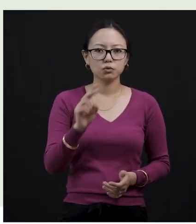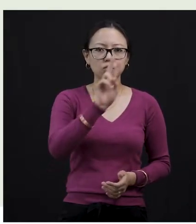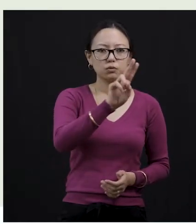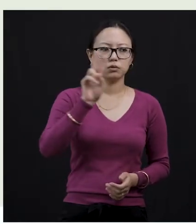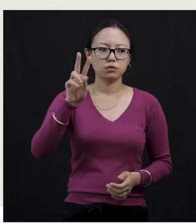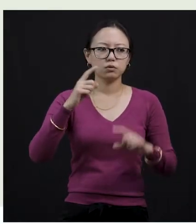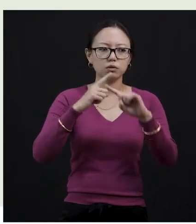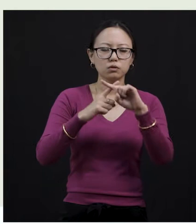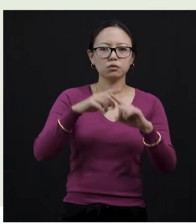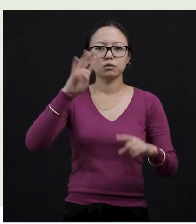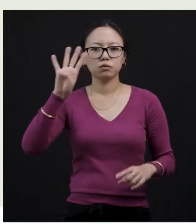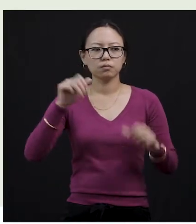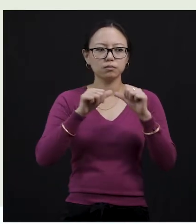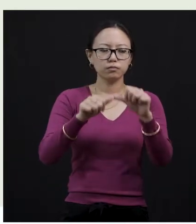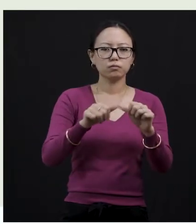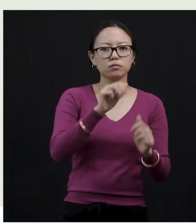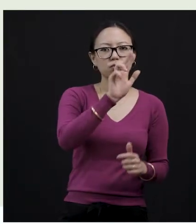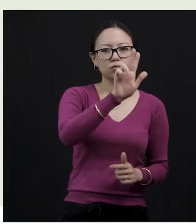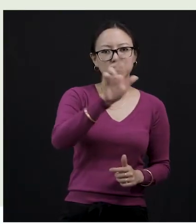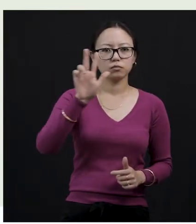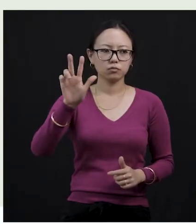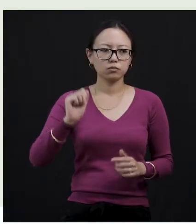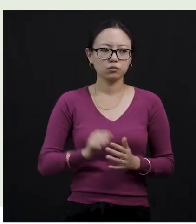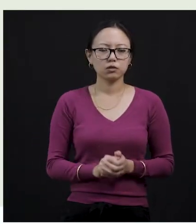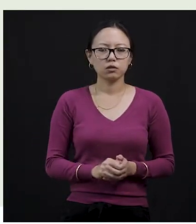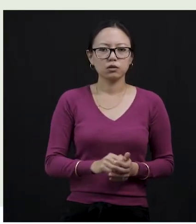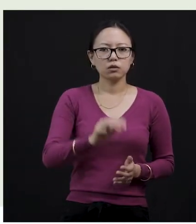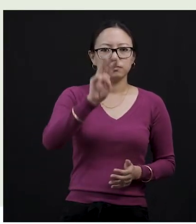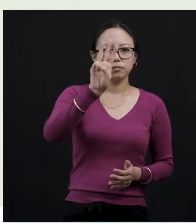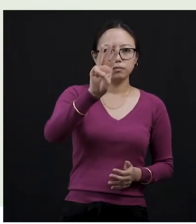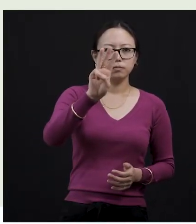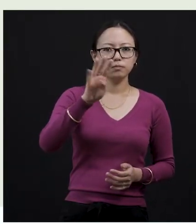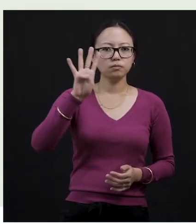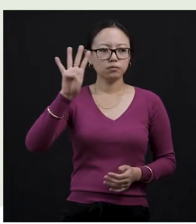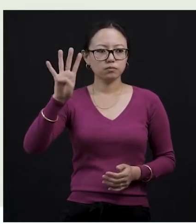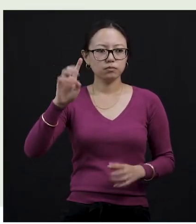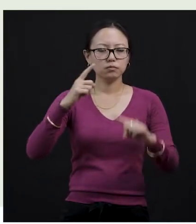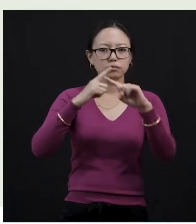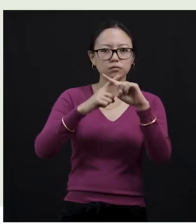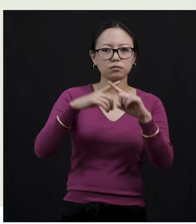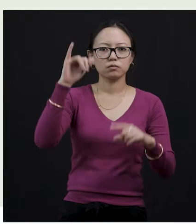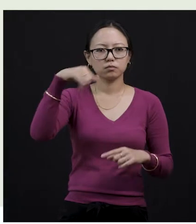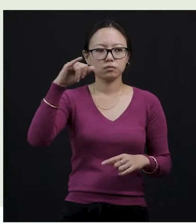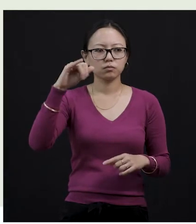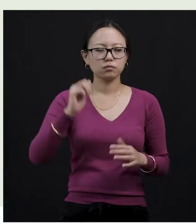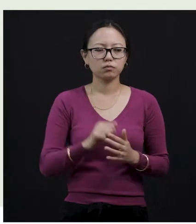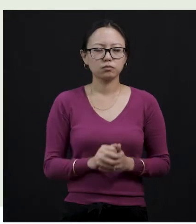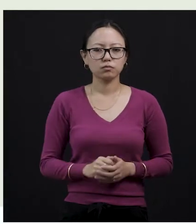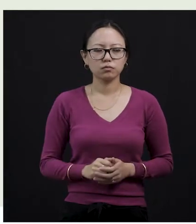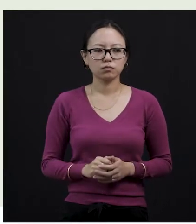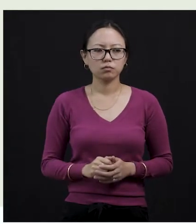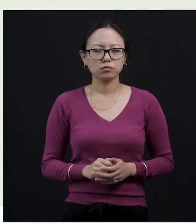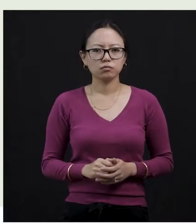Okay. Then again, next you have 3, 4 multiply with 6. Now, you all